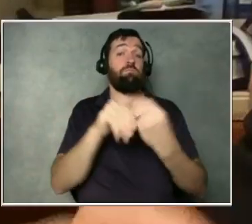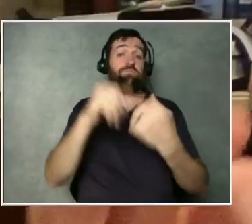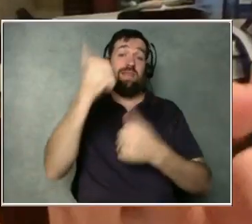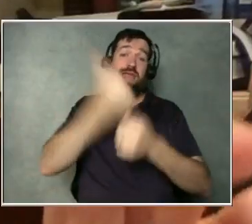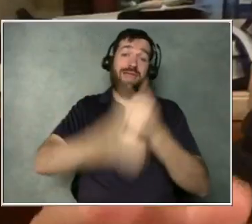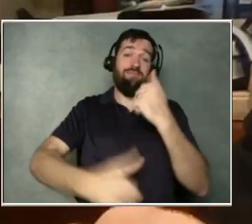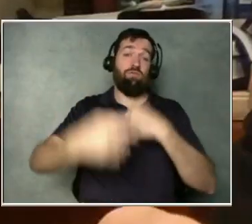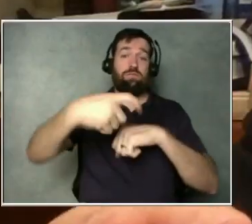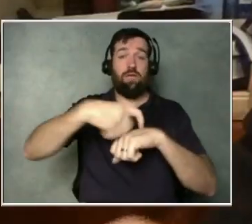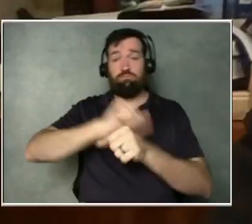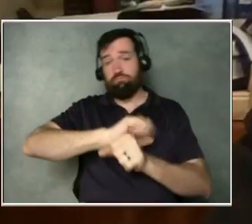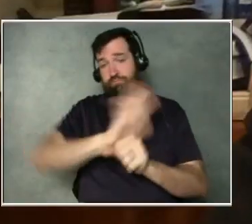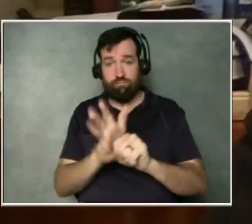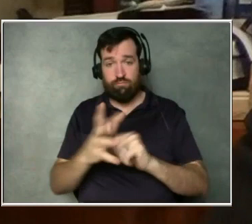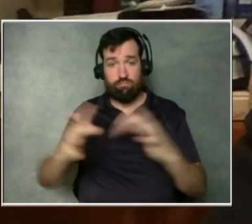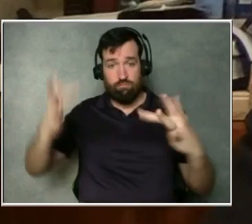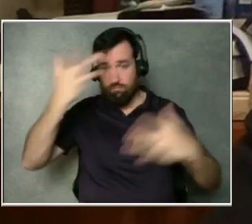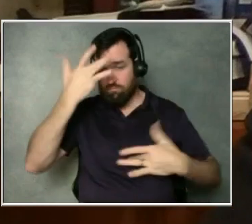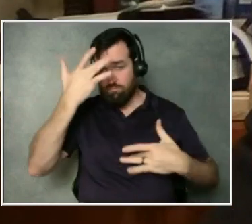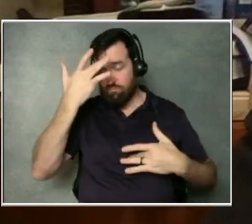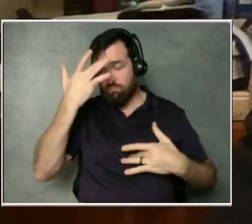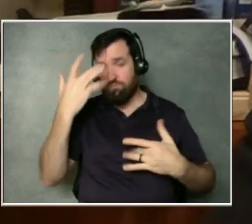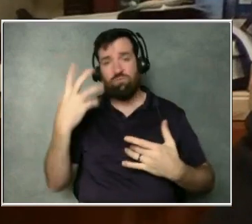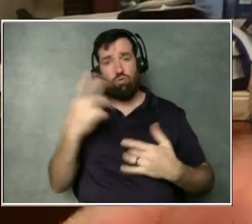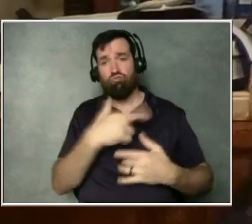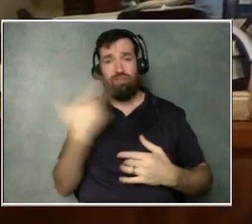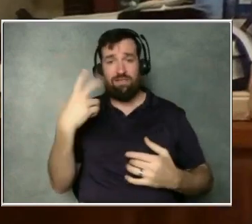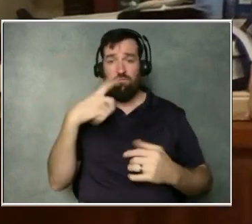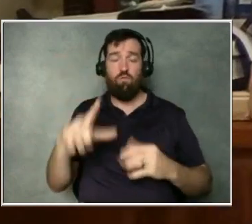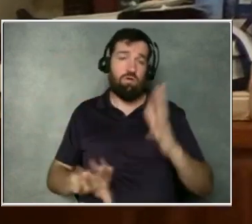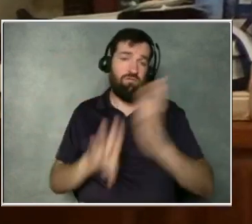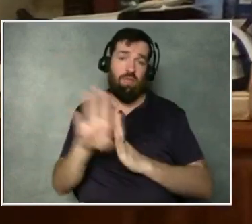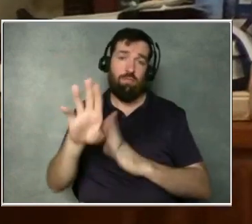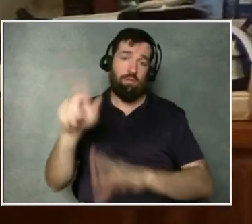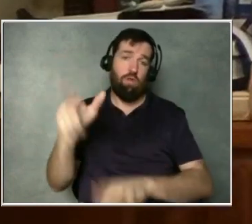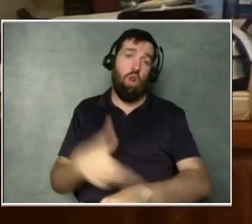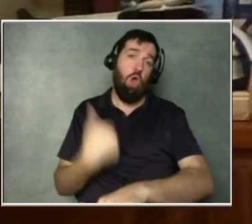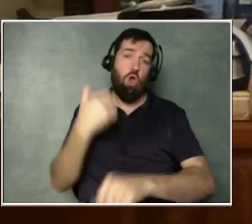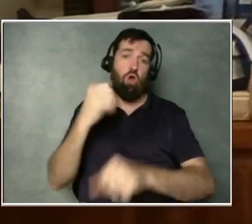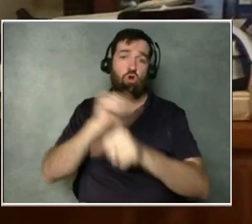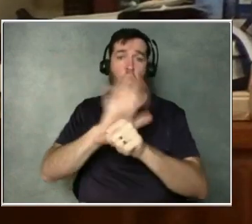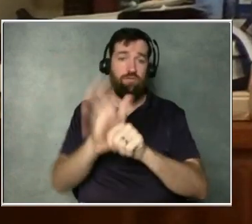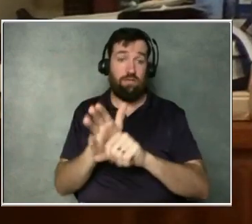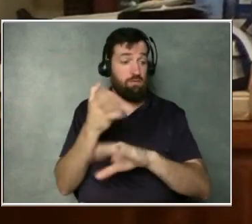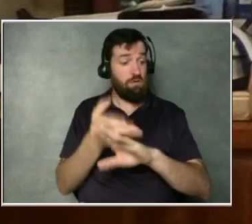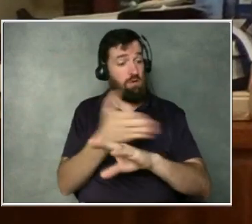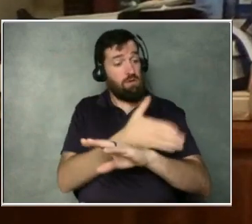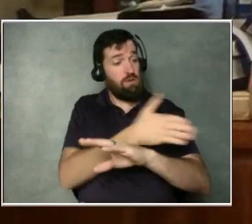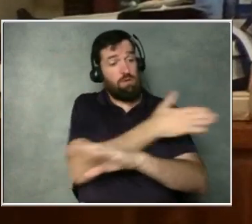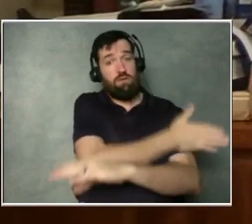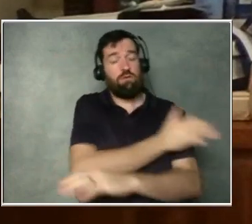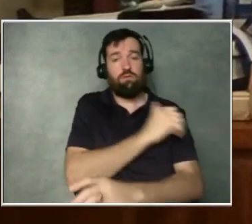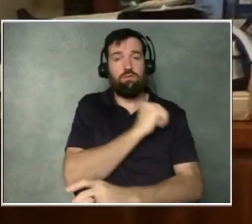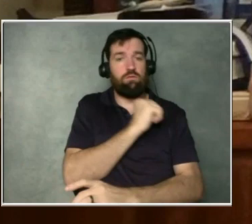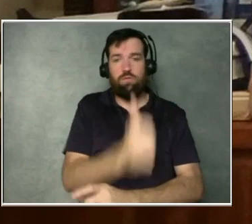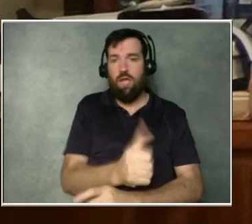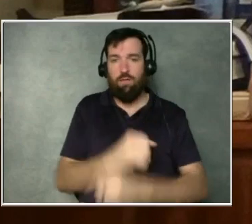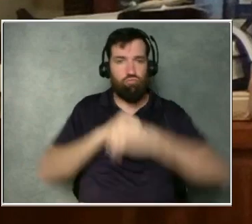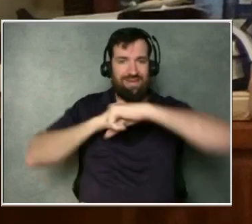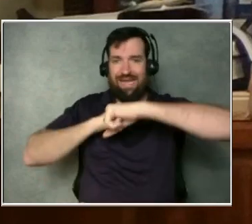COVID, you run the risk of developing long COVID. In other words, prior episodes of COVID do not protect